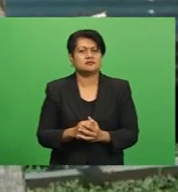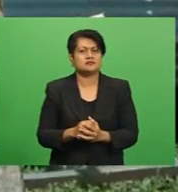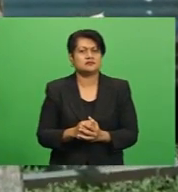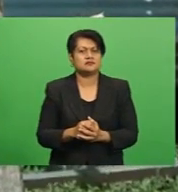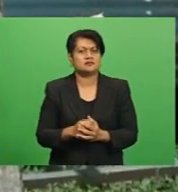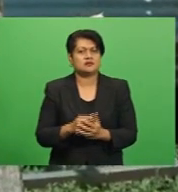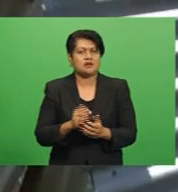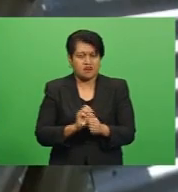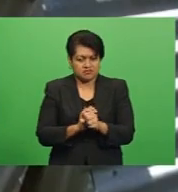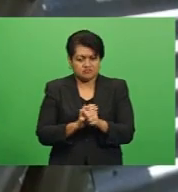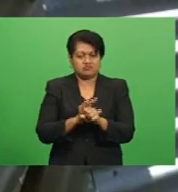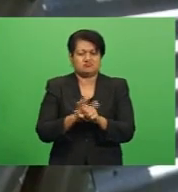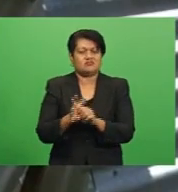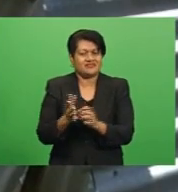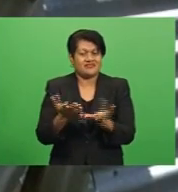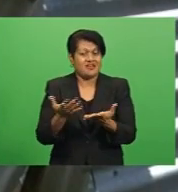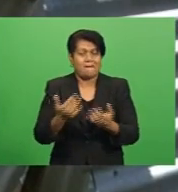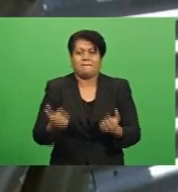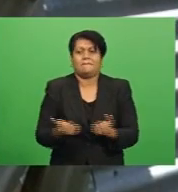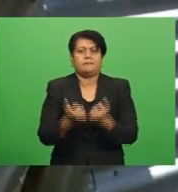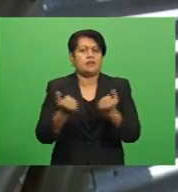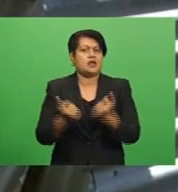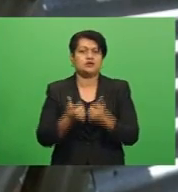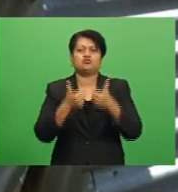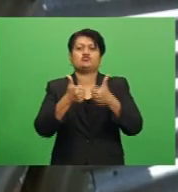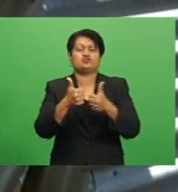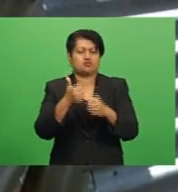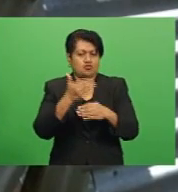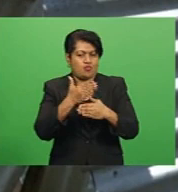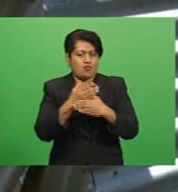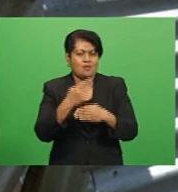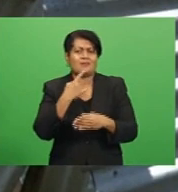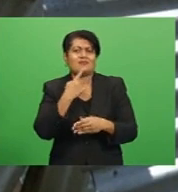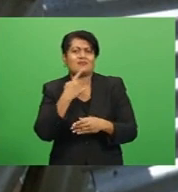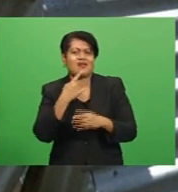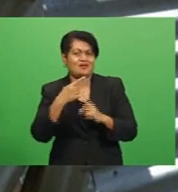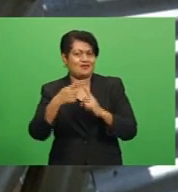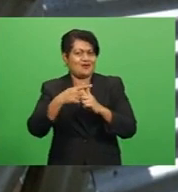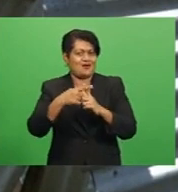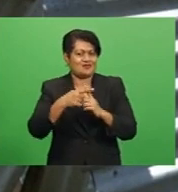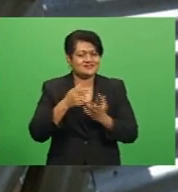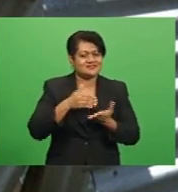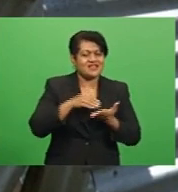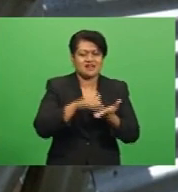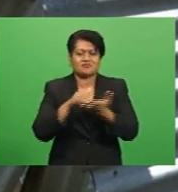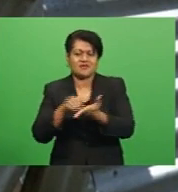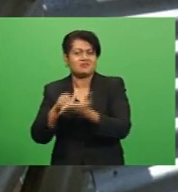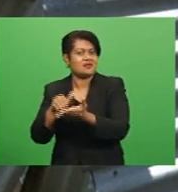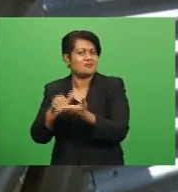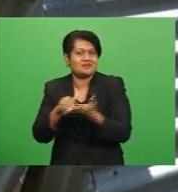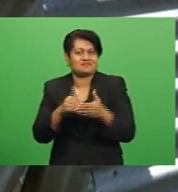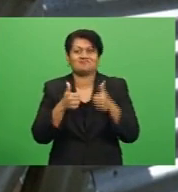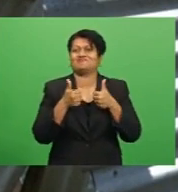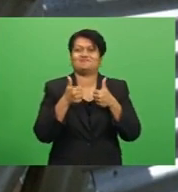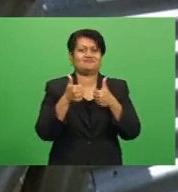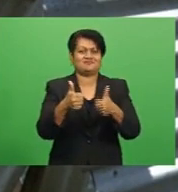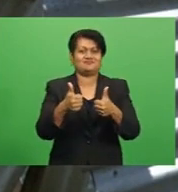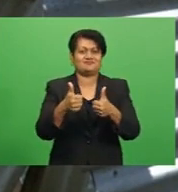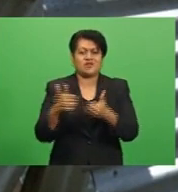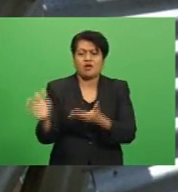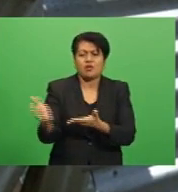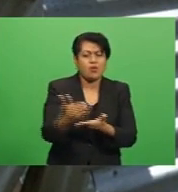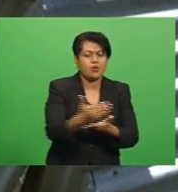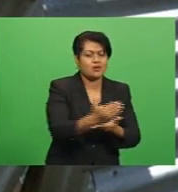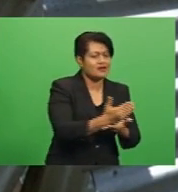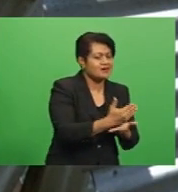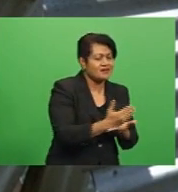of good work. They are putting their initiative, and people are helping Red Cross to just collect all the